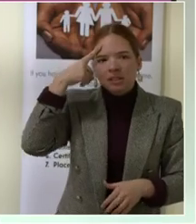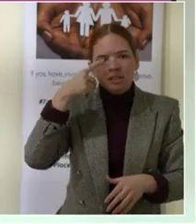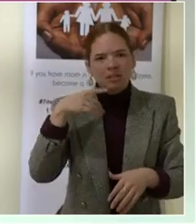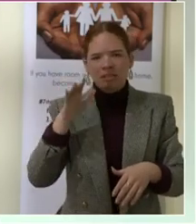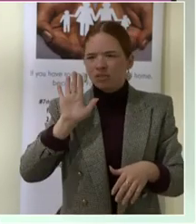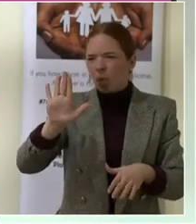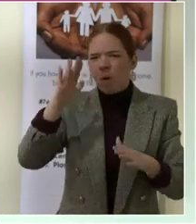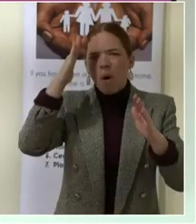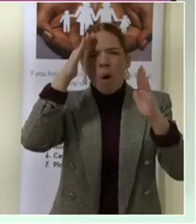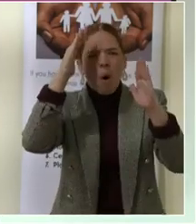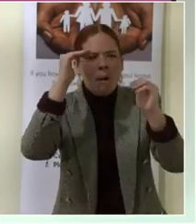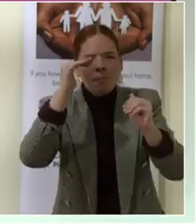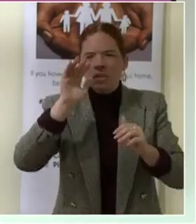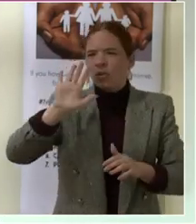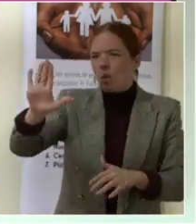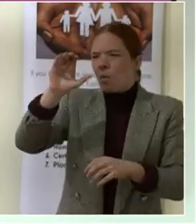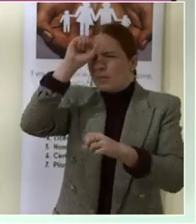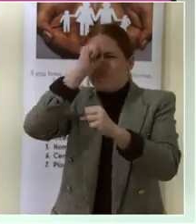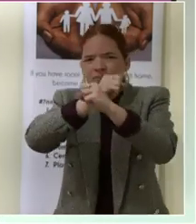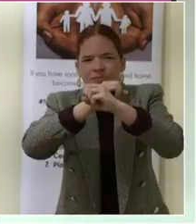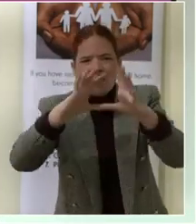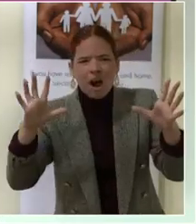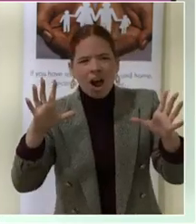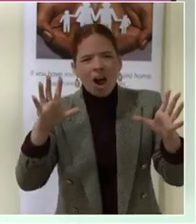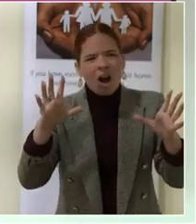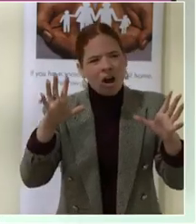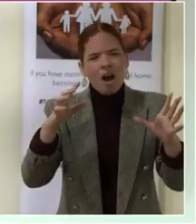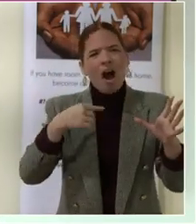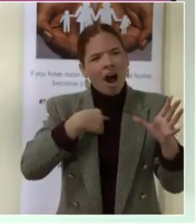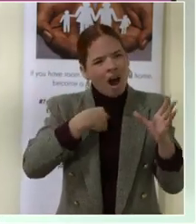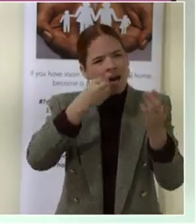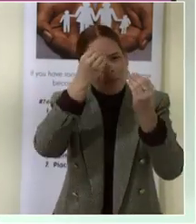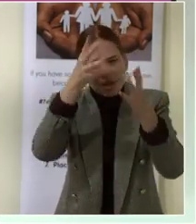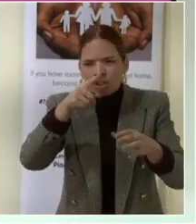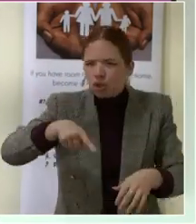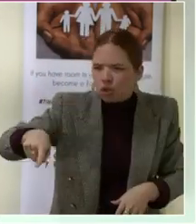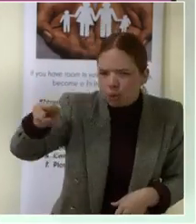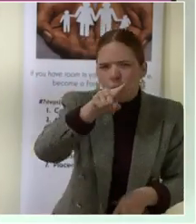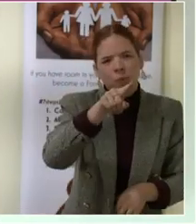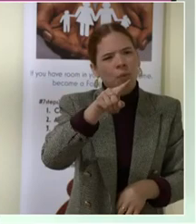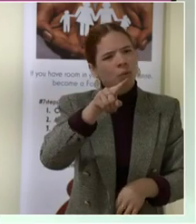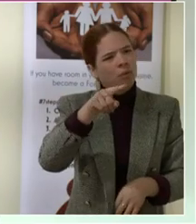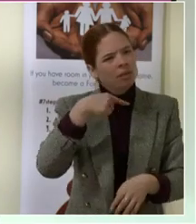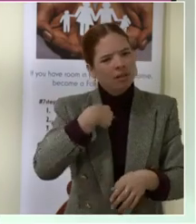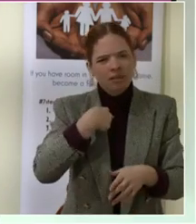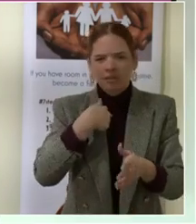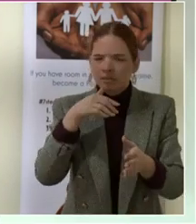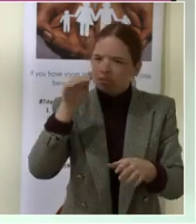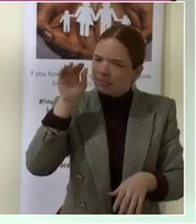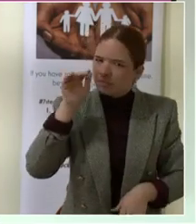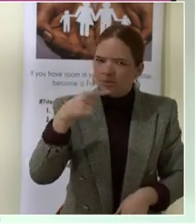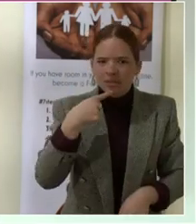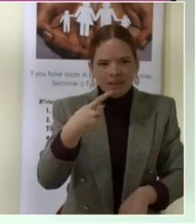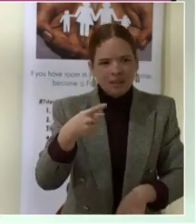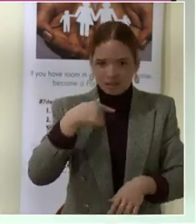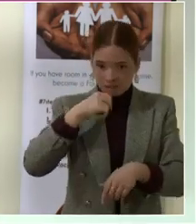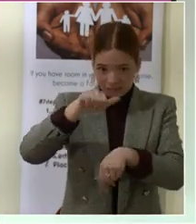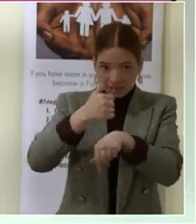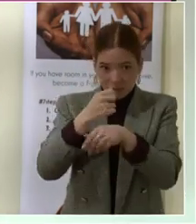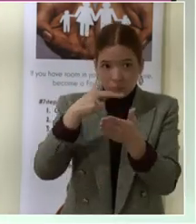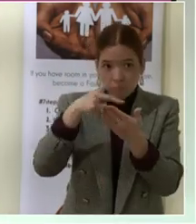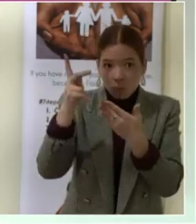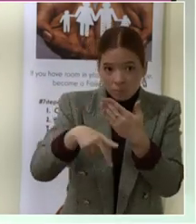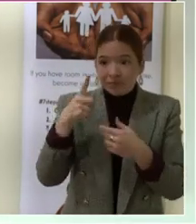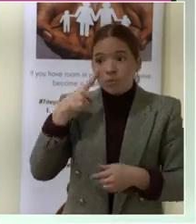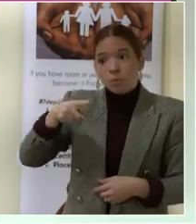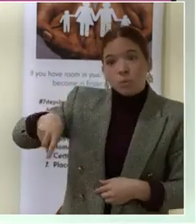their lives. I tell people frequently a lot of the programs that we are developed are for our fellow Washingtonians, our